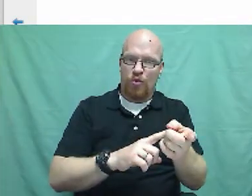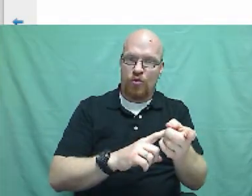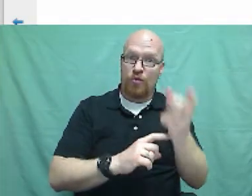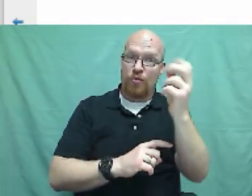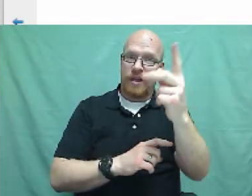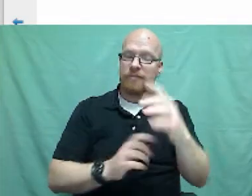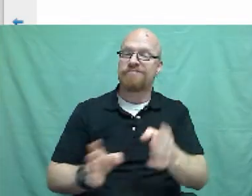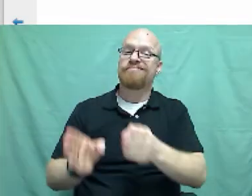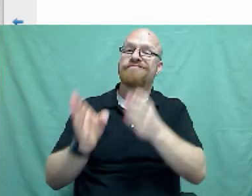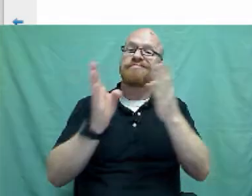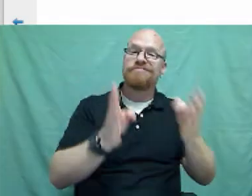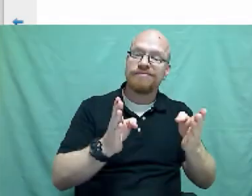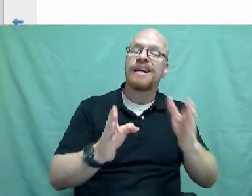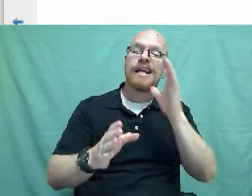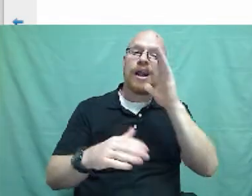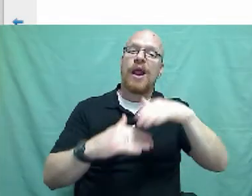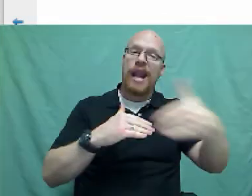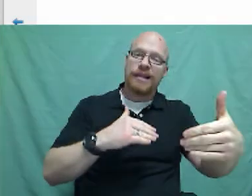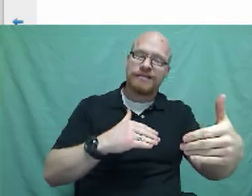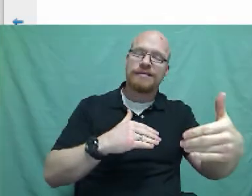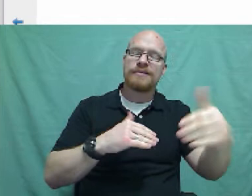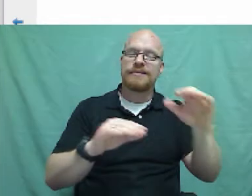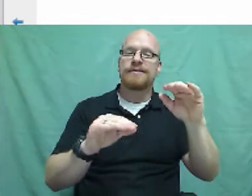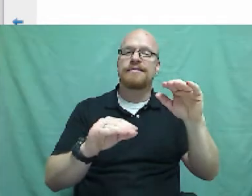that quadratic function.